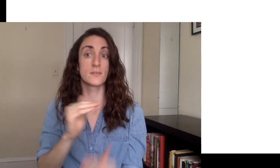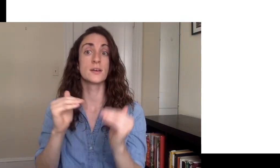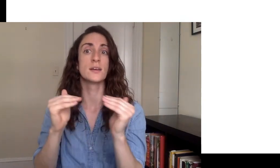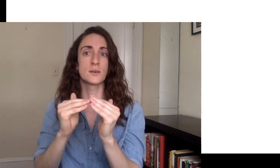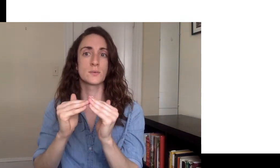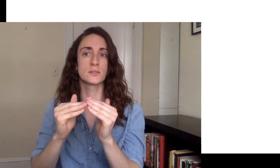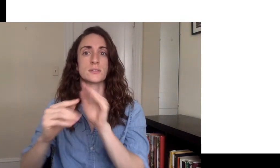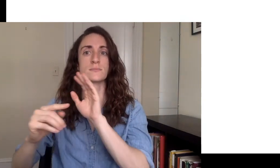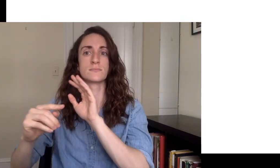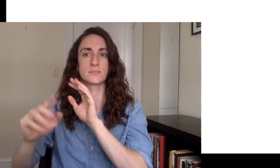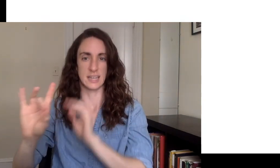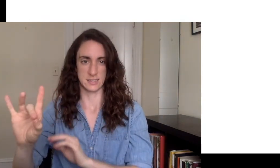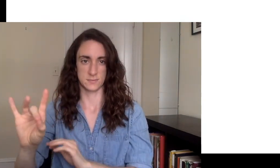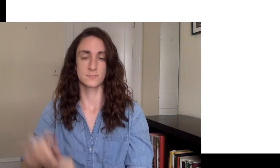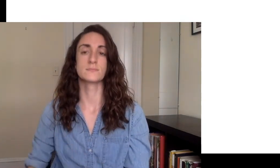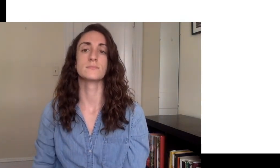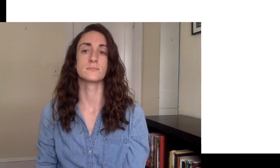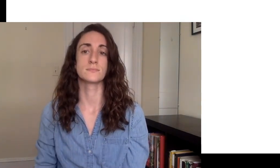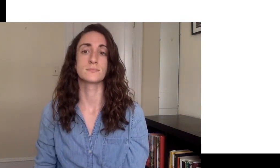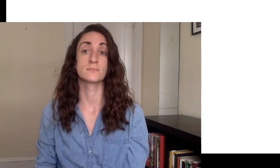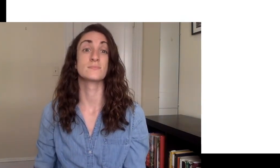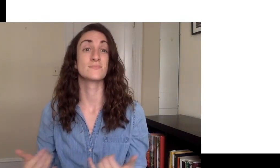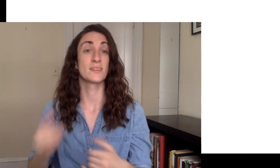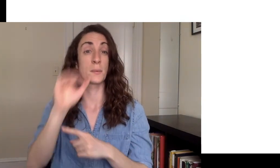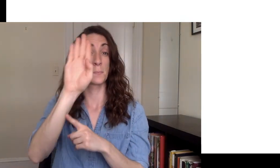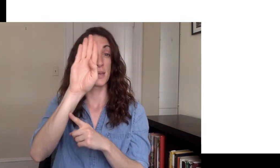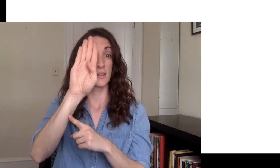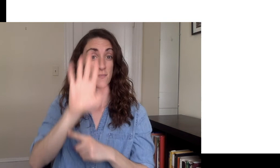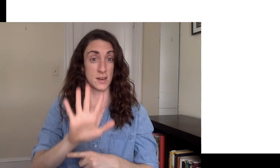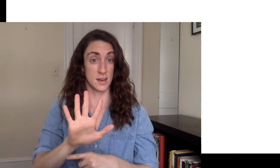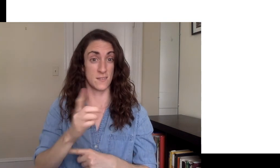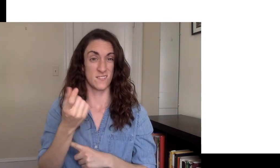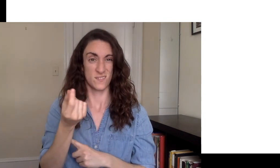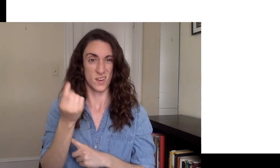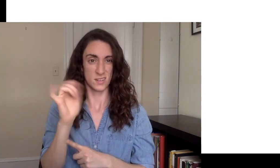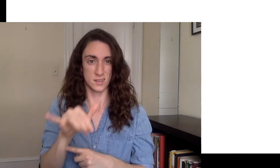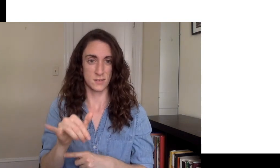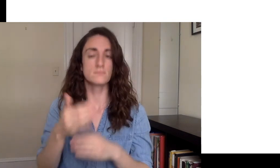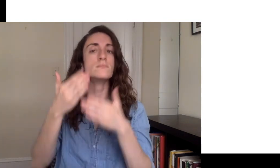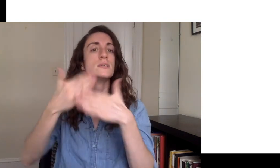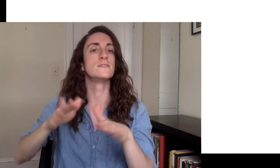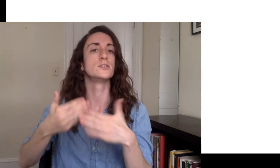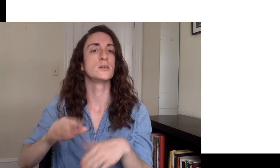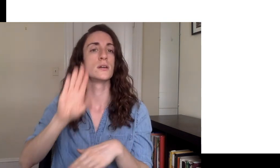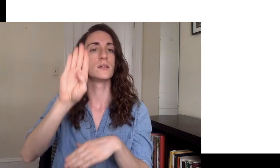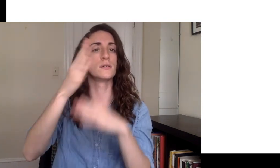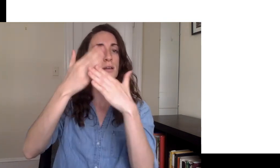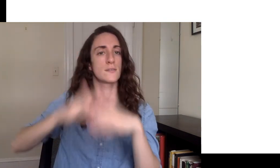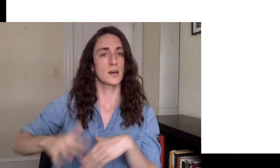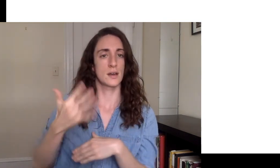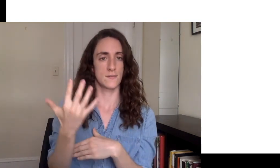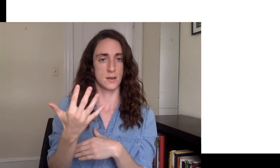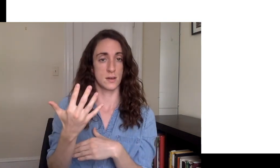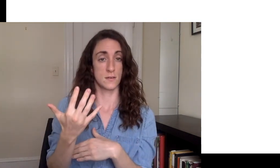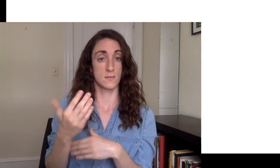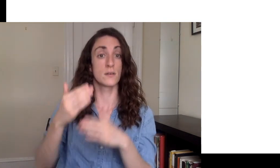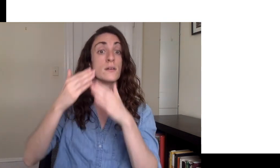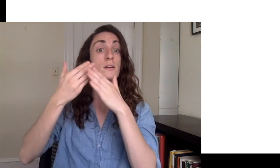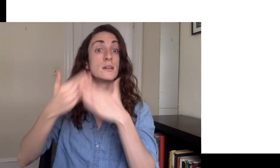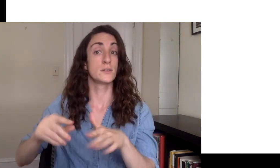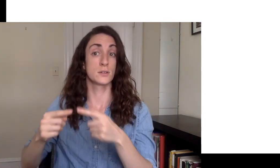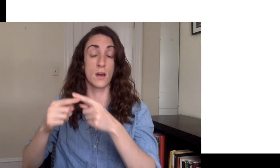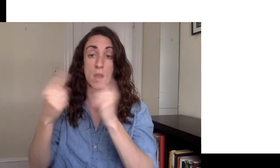equals 8. Now this b over 5 is b divided by 5. So the inverse operation we want to use is